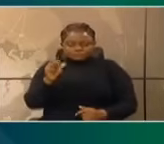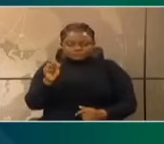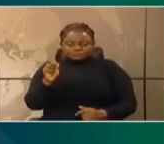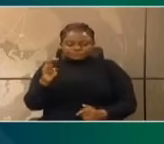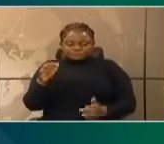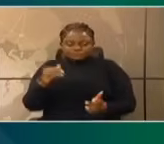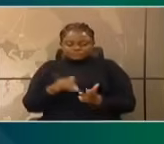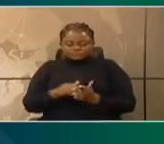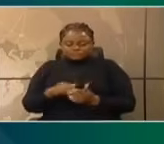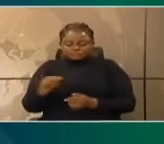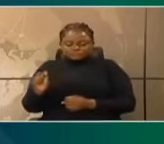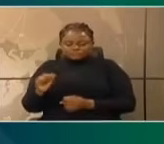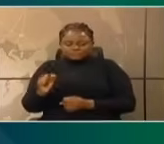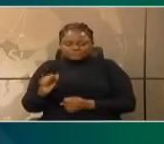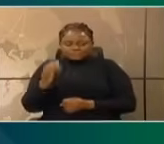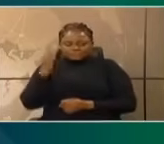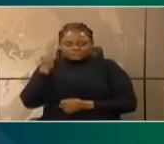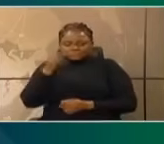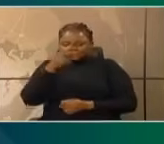$112,000 ah